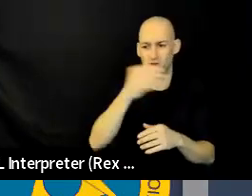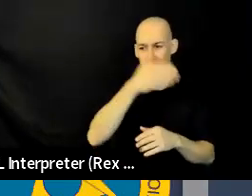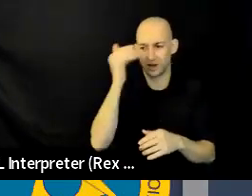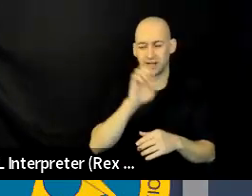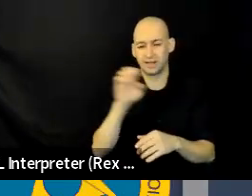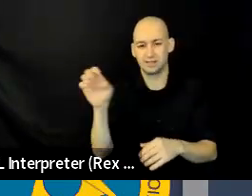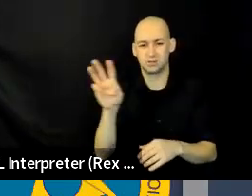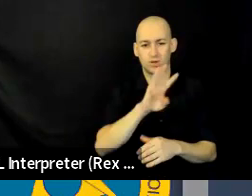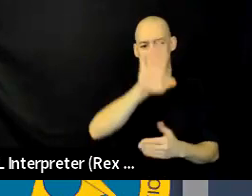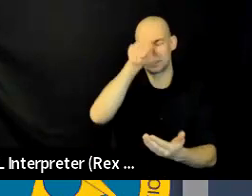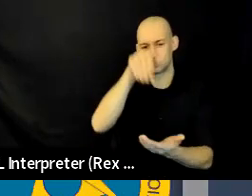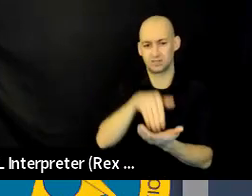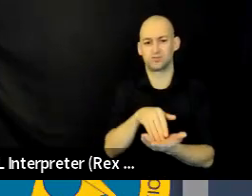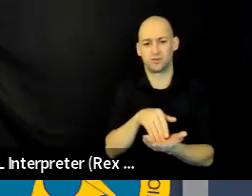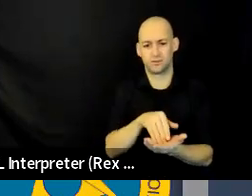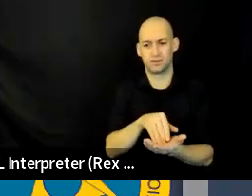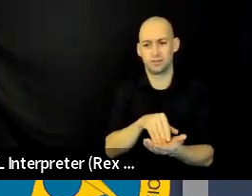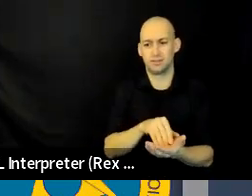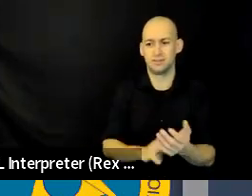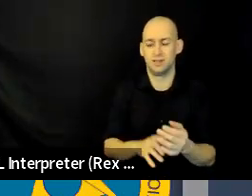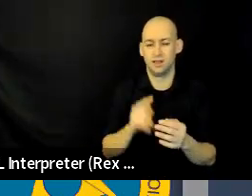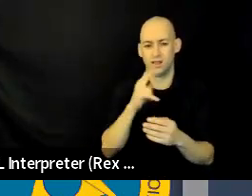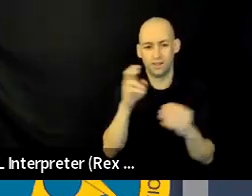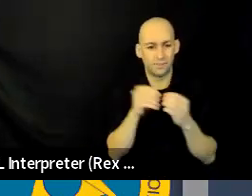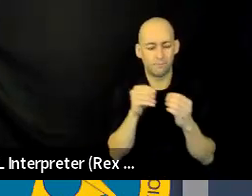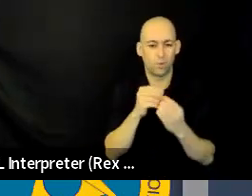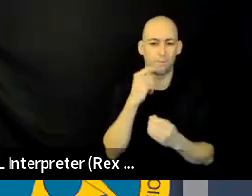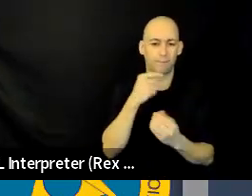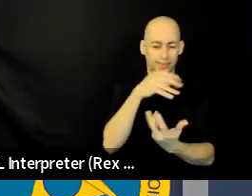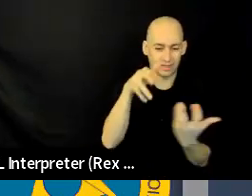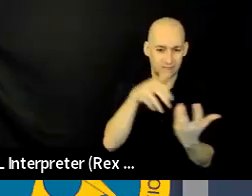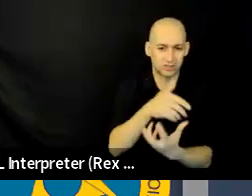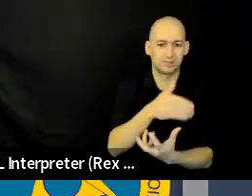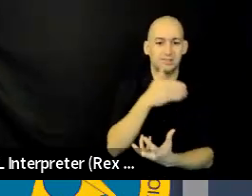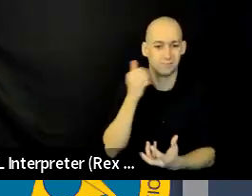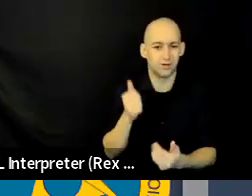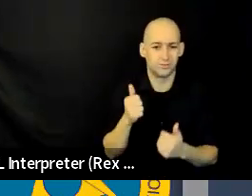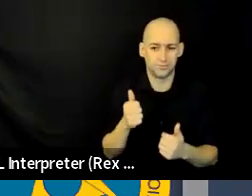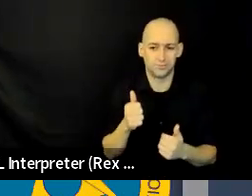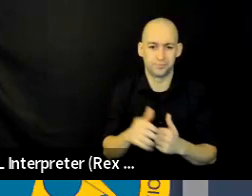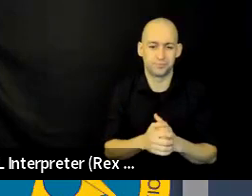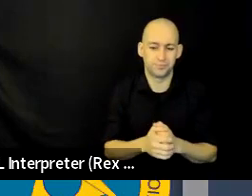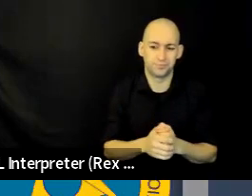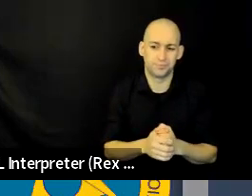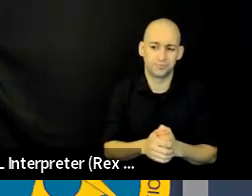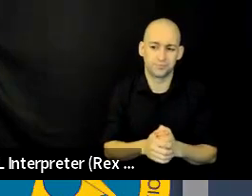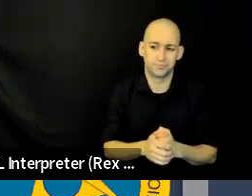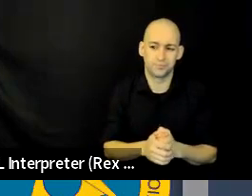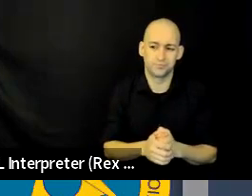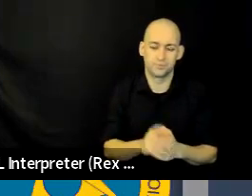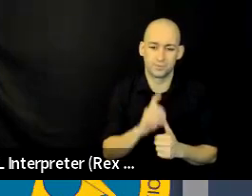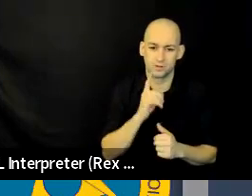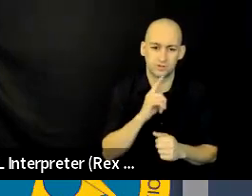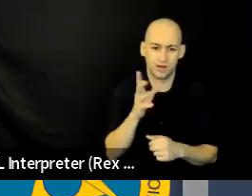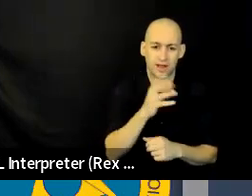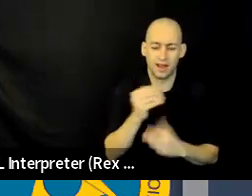and a central. So the more public engagement that we can do, the better with all these projects. For sure. And I do want to